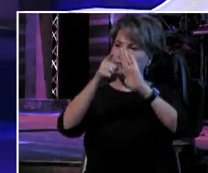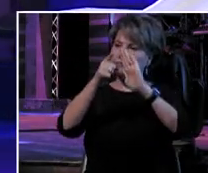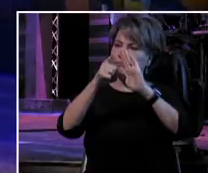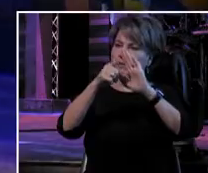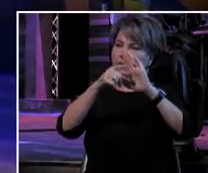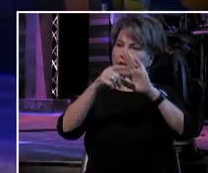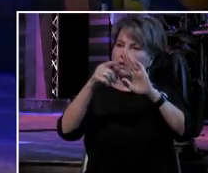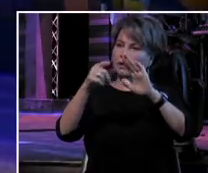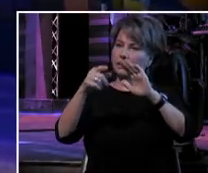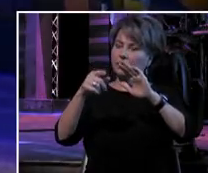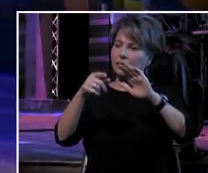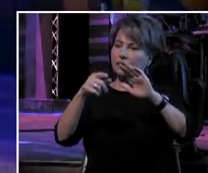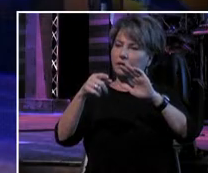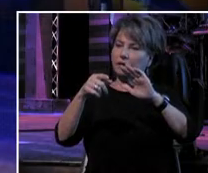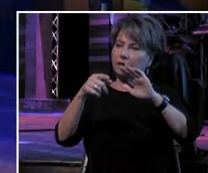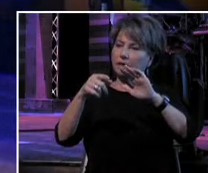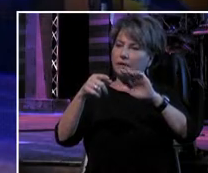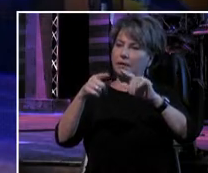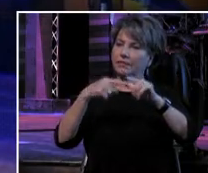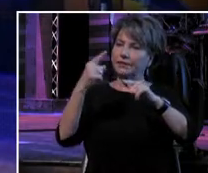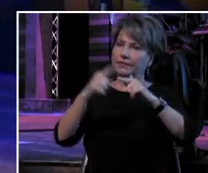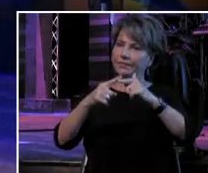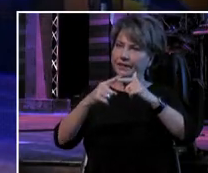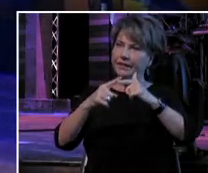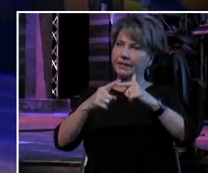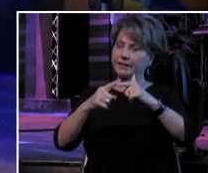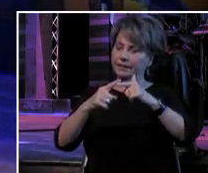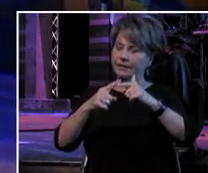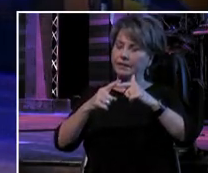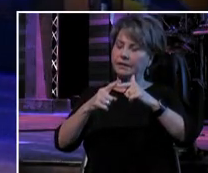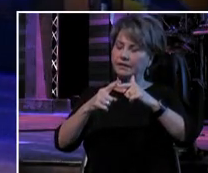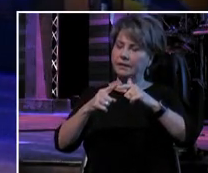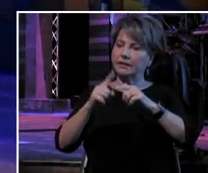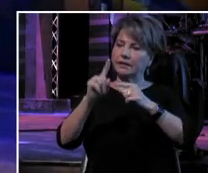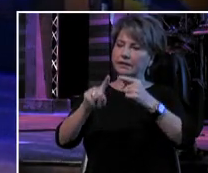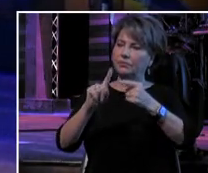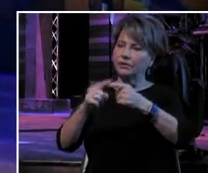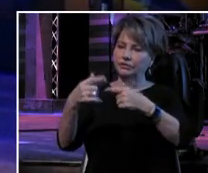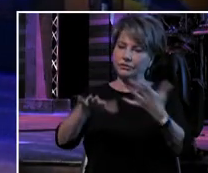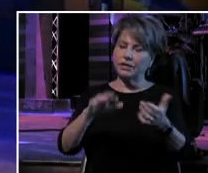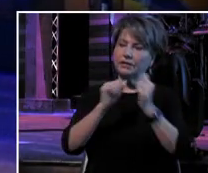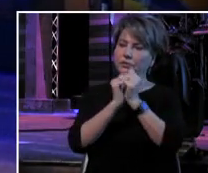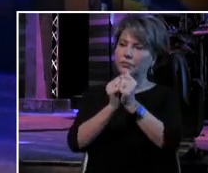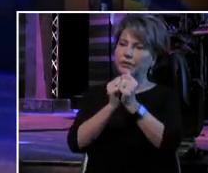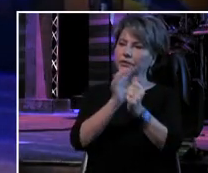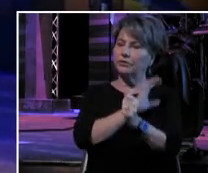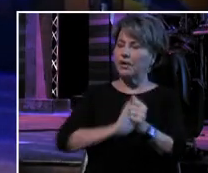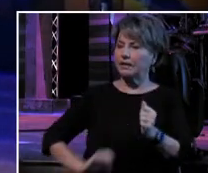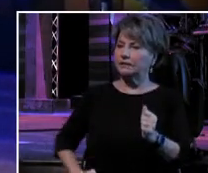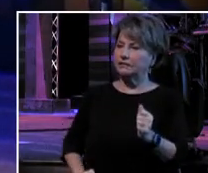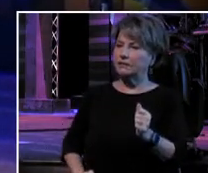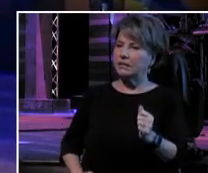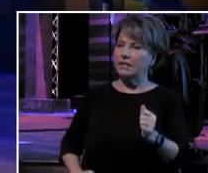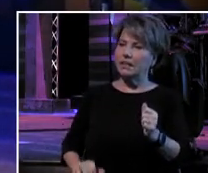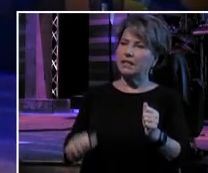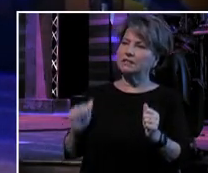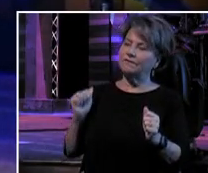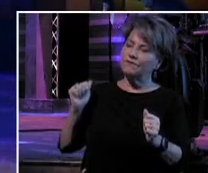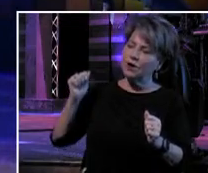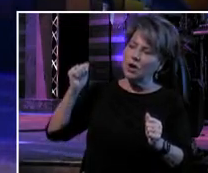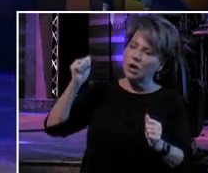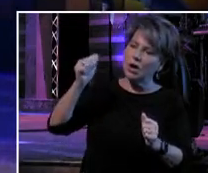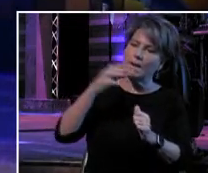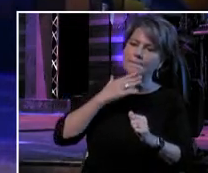just reverse engineer your life. If you have confidence that the second you die, you are with Christ, and that is far better